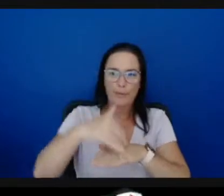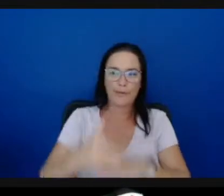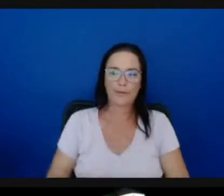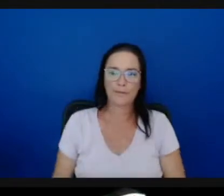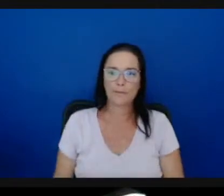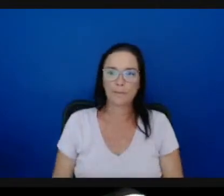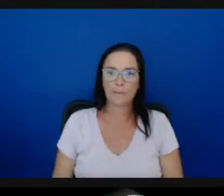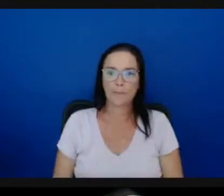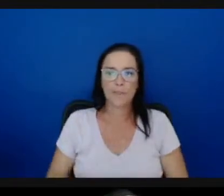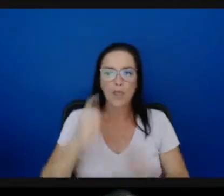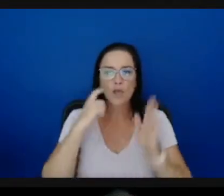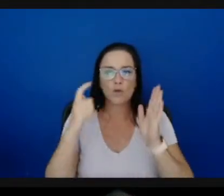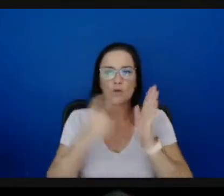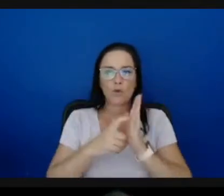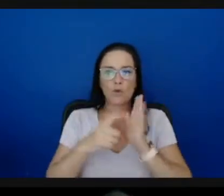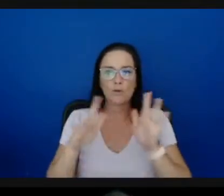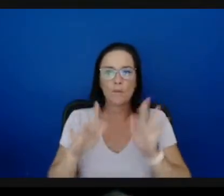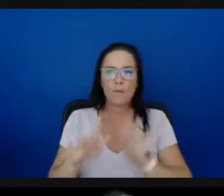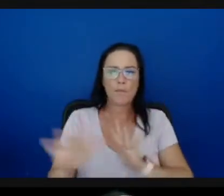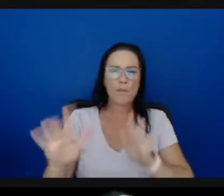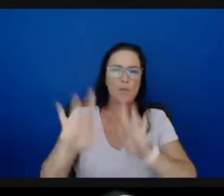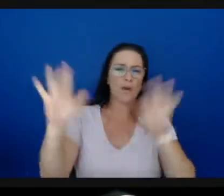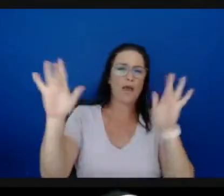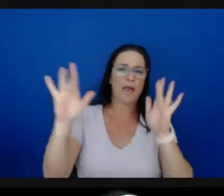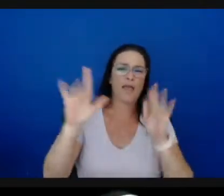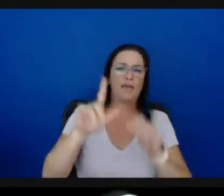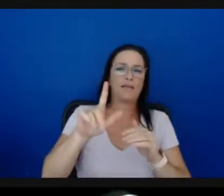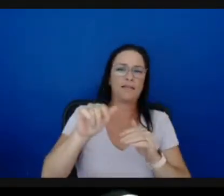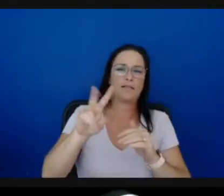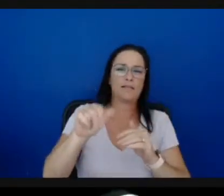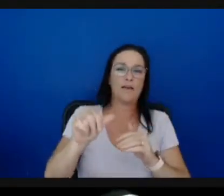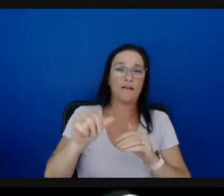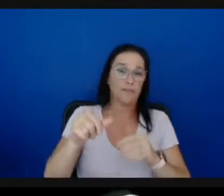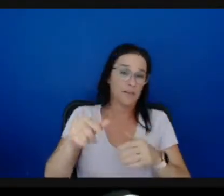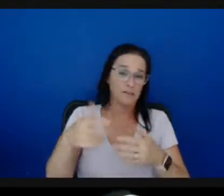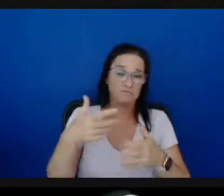Note the bright incandescence of the lava, even in daylight.